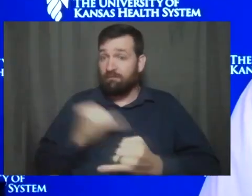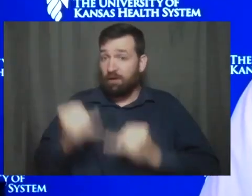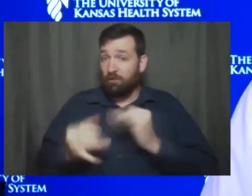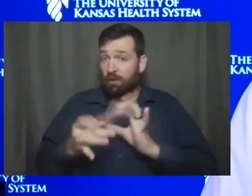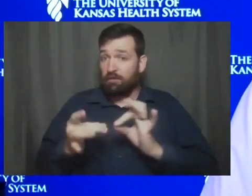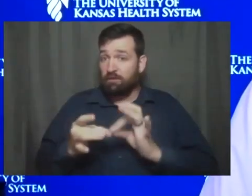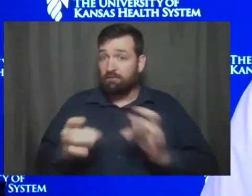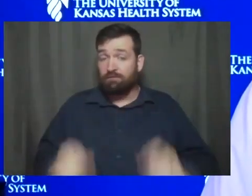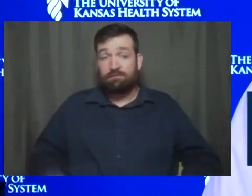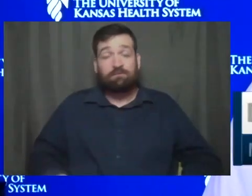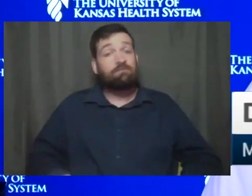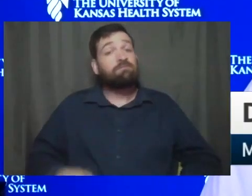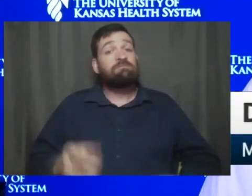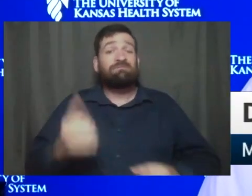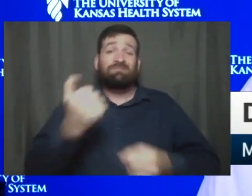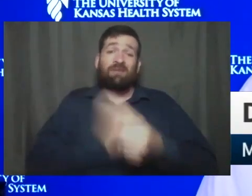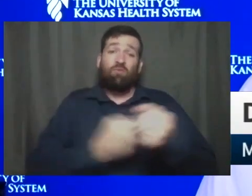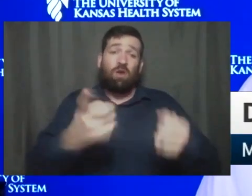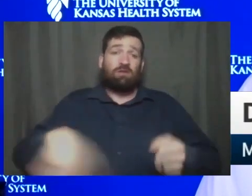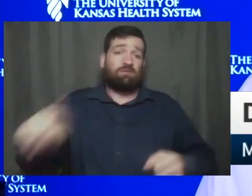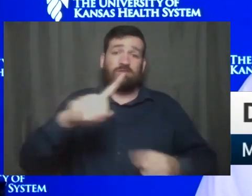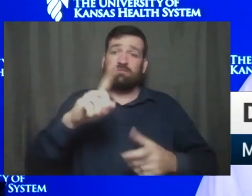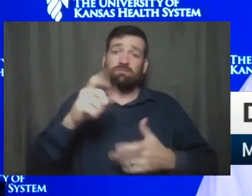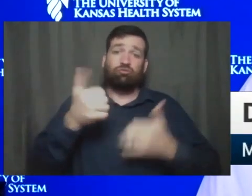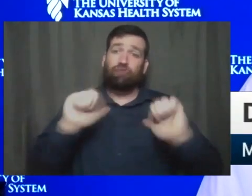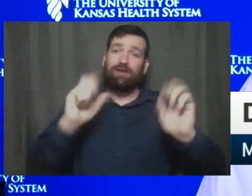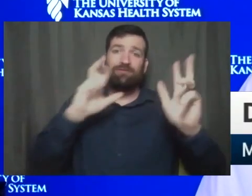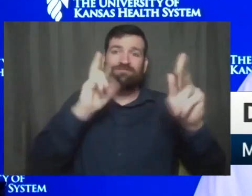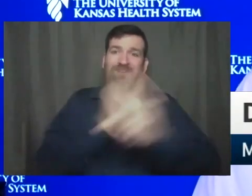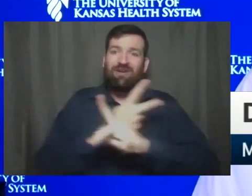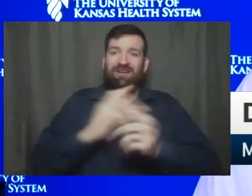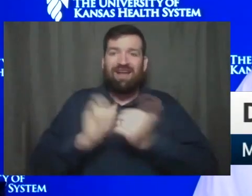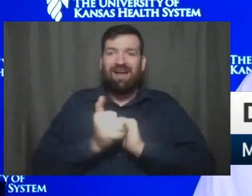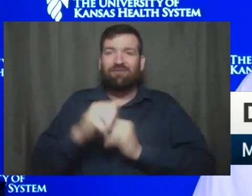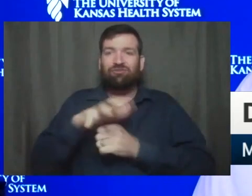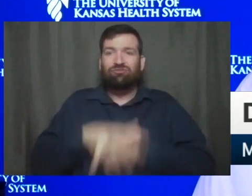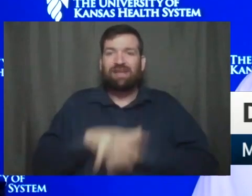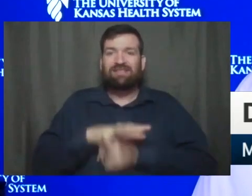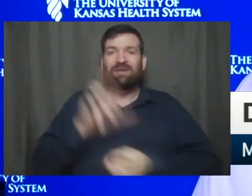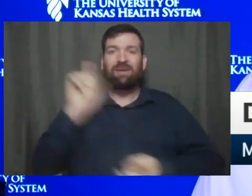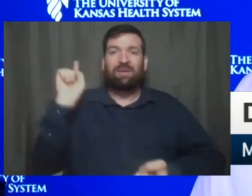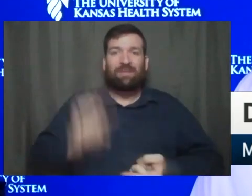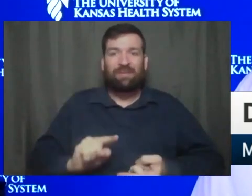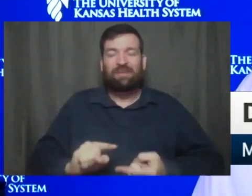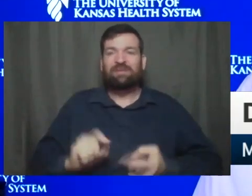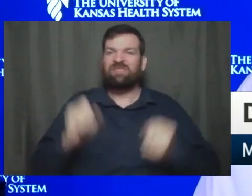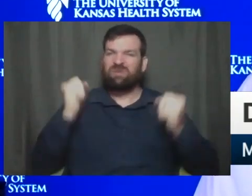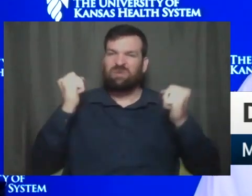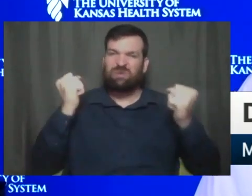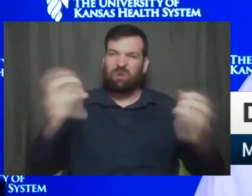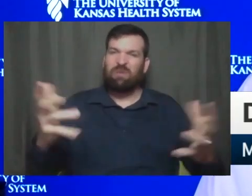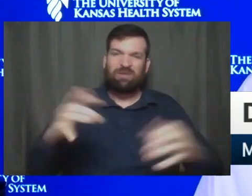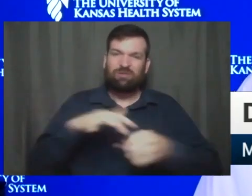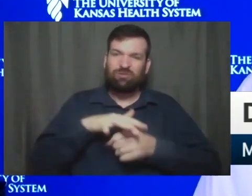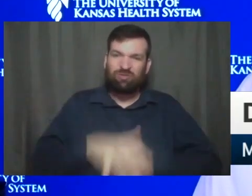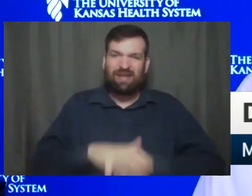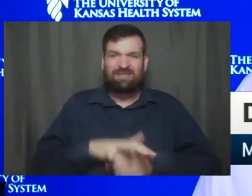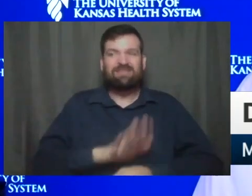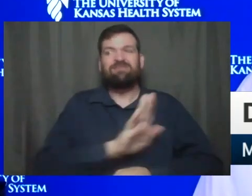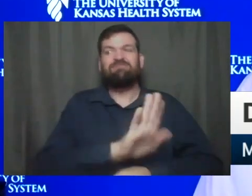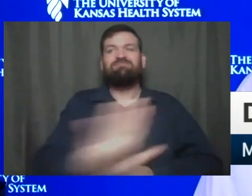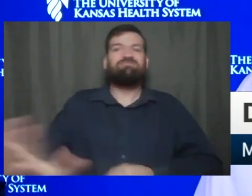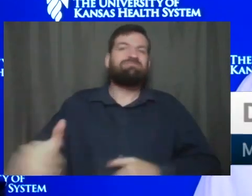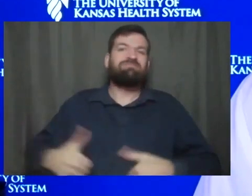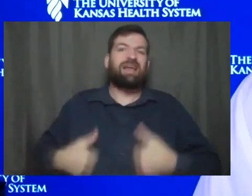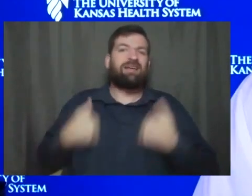Everybody absolutely try and find ways to reduce their stress. We know there's just so much stress in everybody's life right now for many reasons.